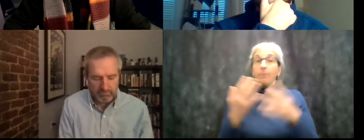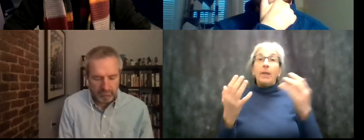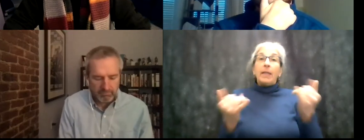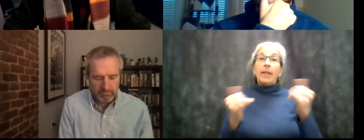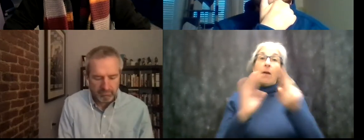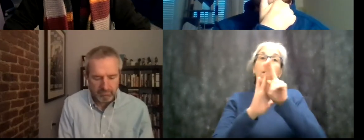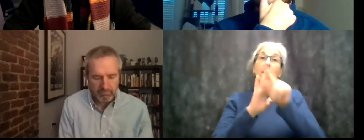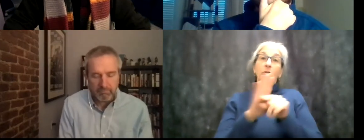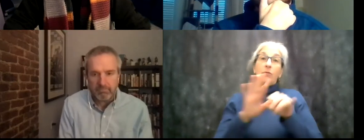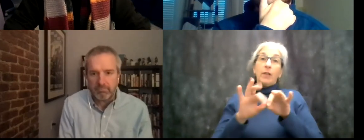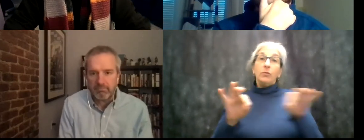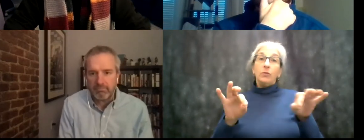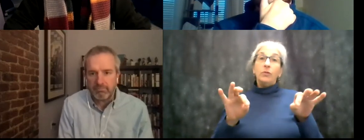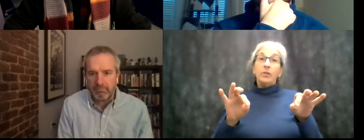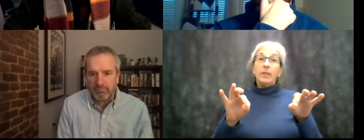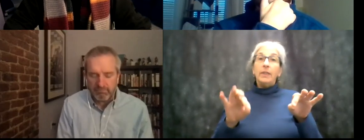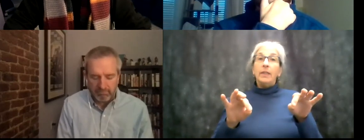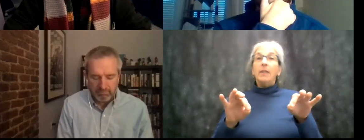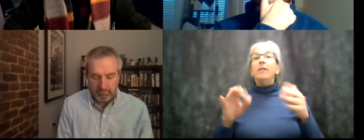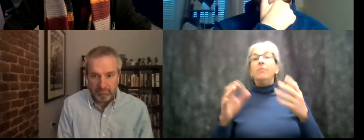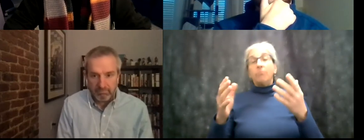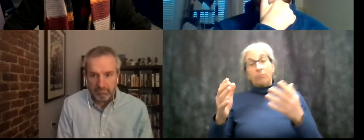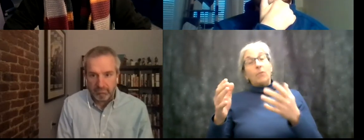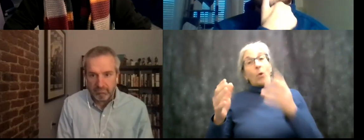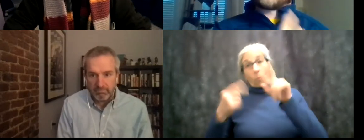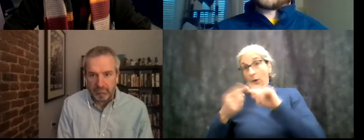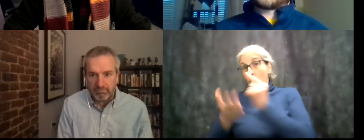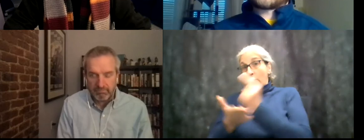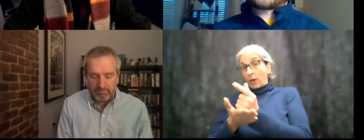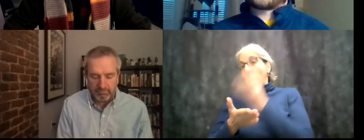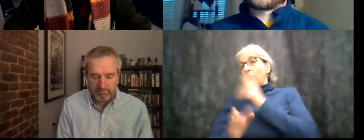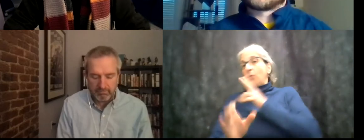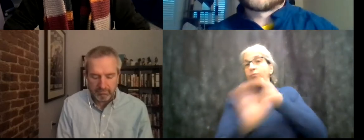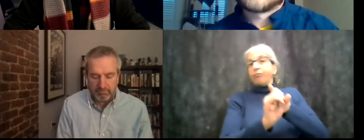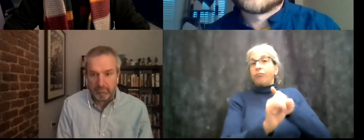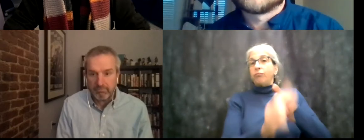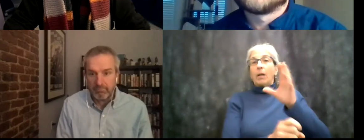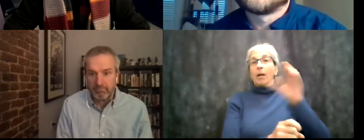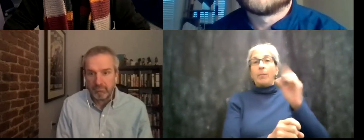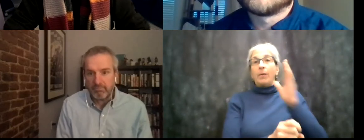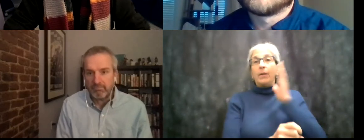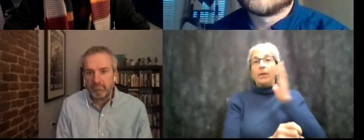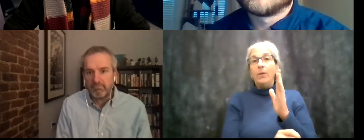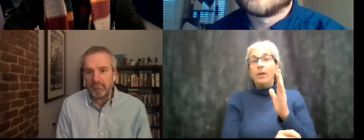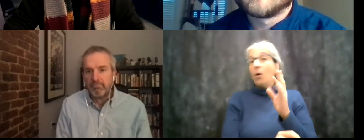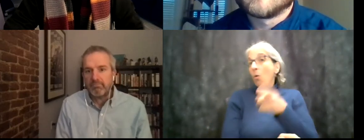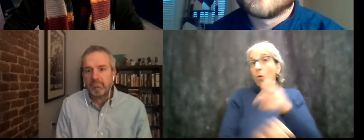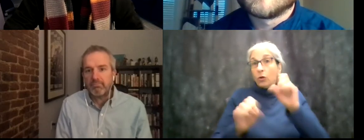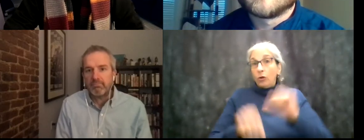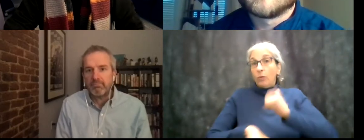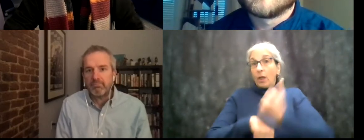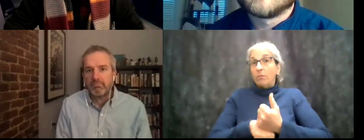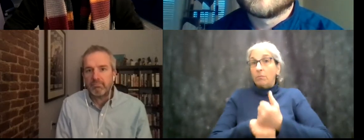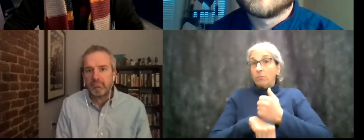typically are designed around getting you right into a job with one of the big companies, or even starting your own company, which we try